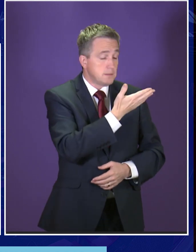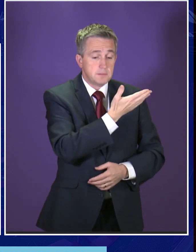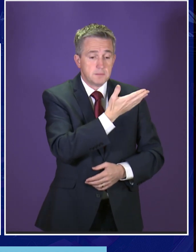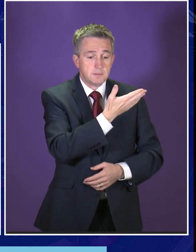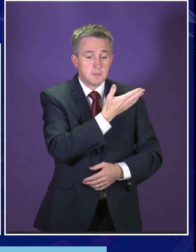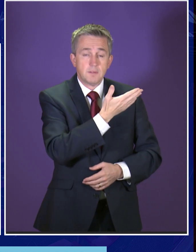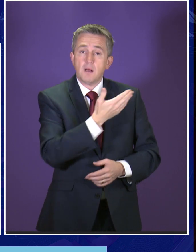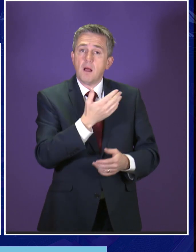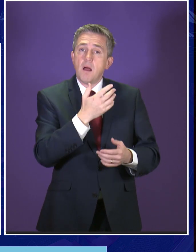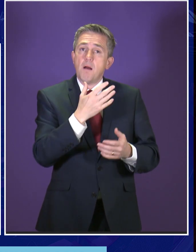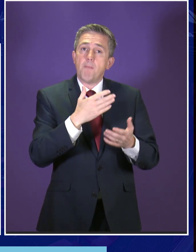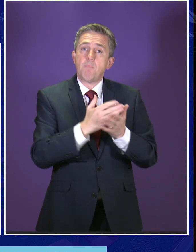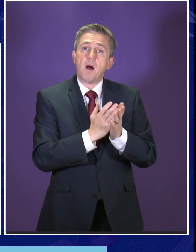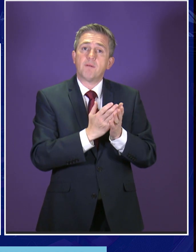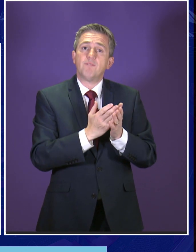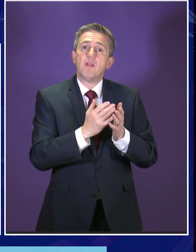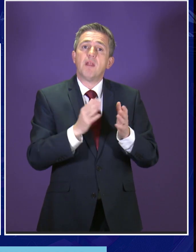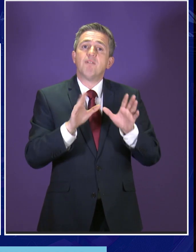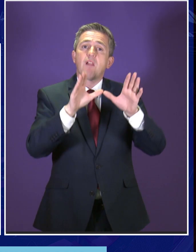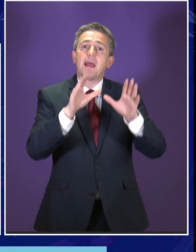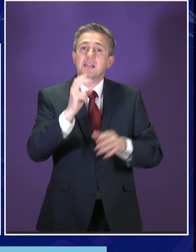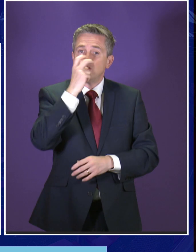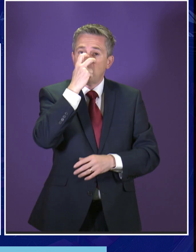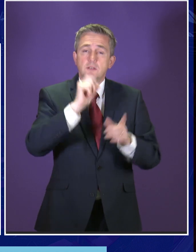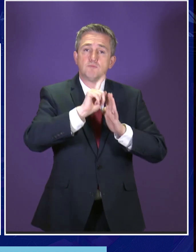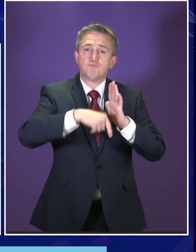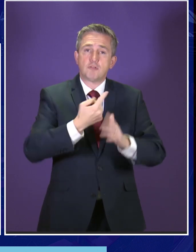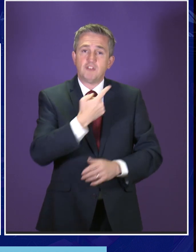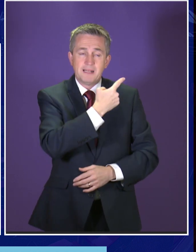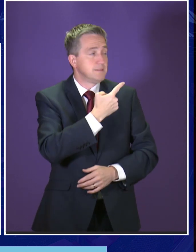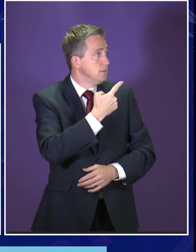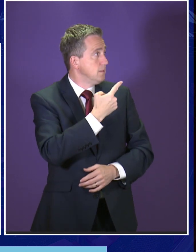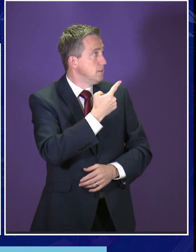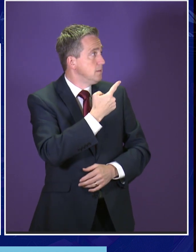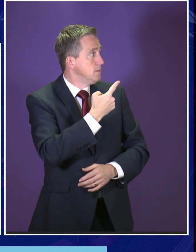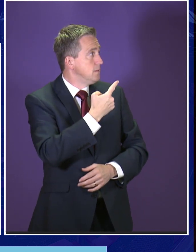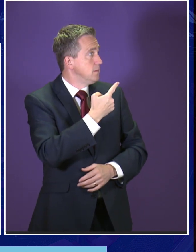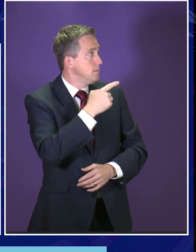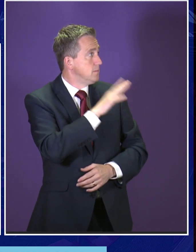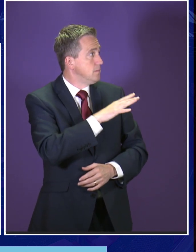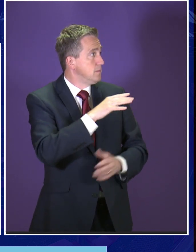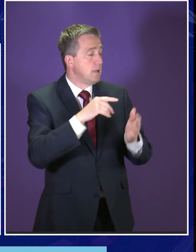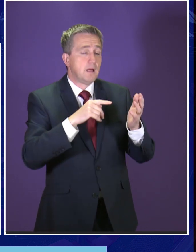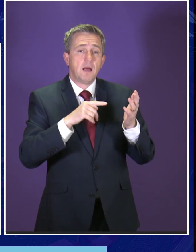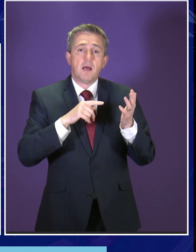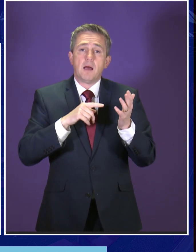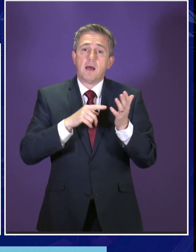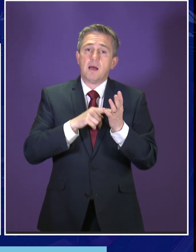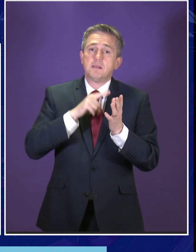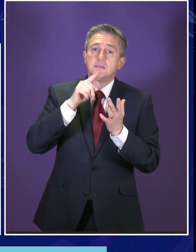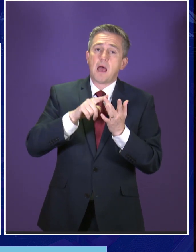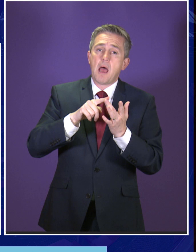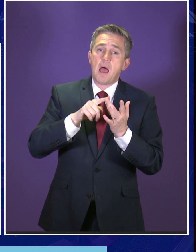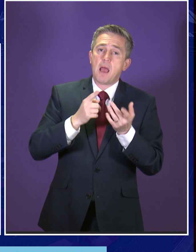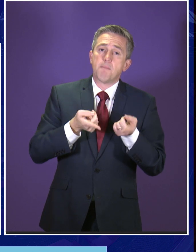research and development project called the Flying Circus Project. And here you see a first slide of a Thai mask master